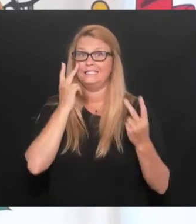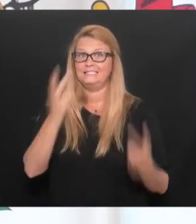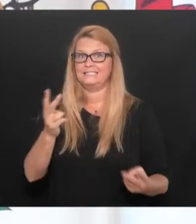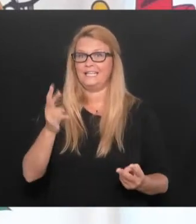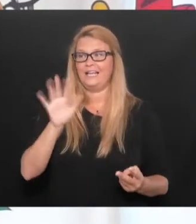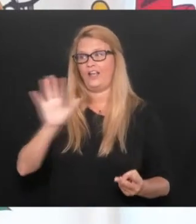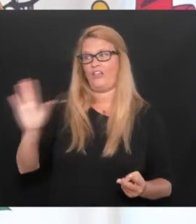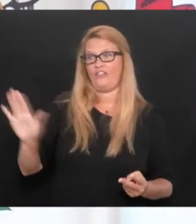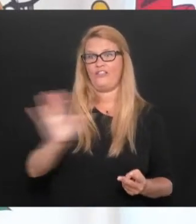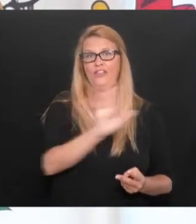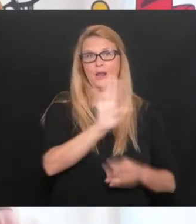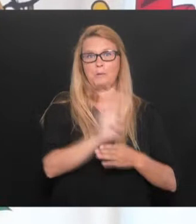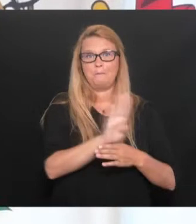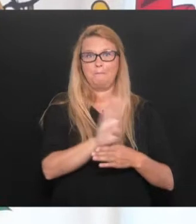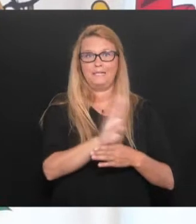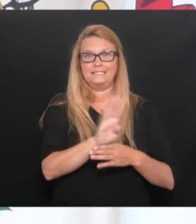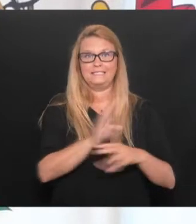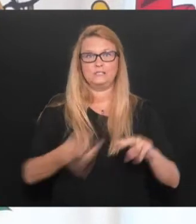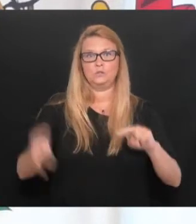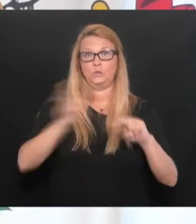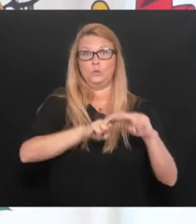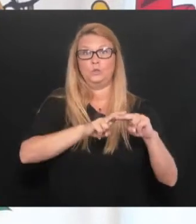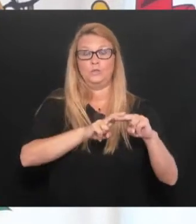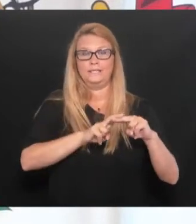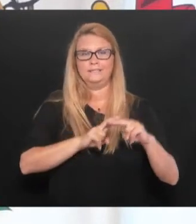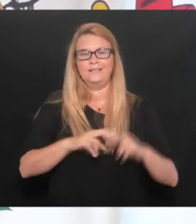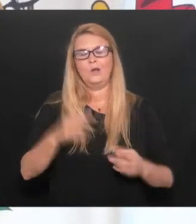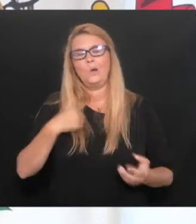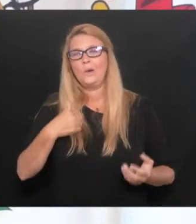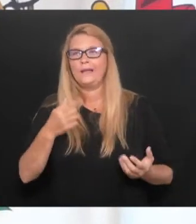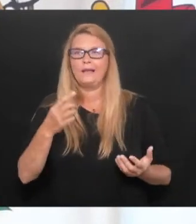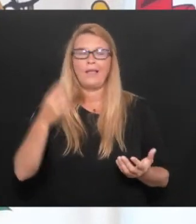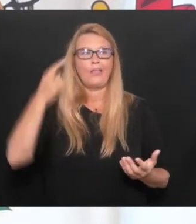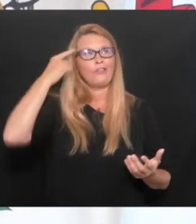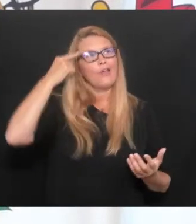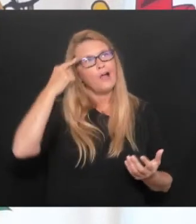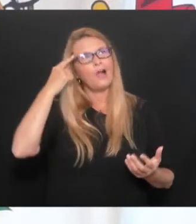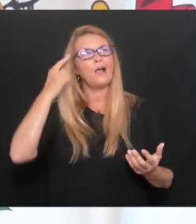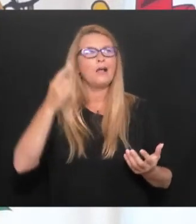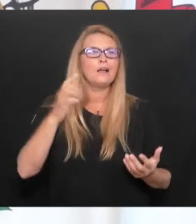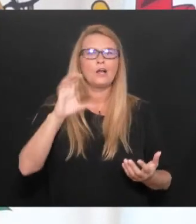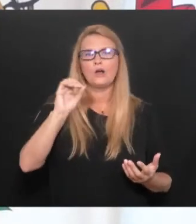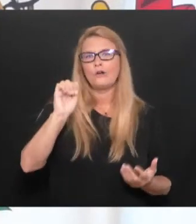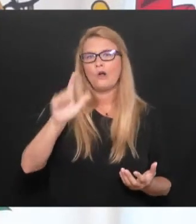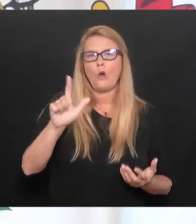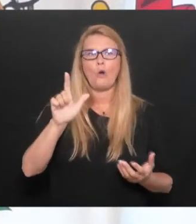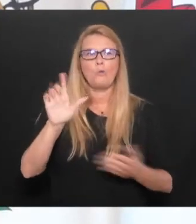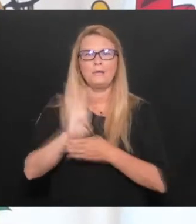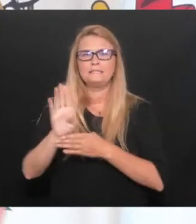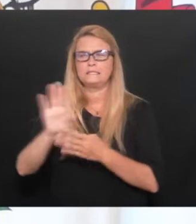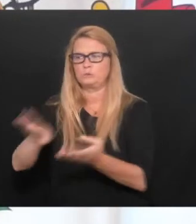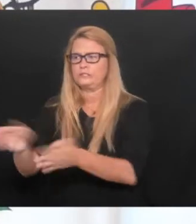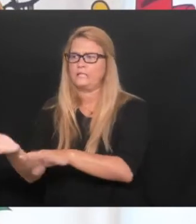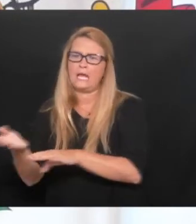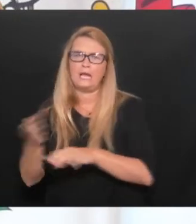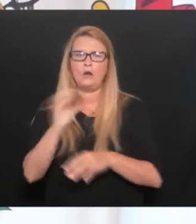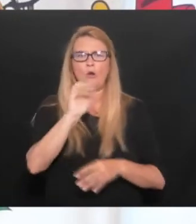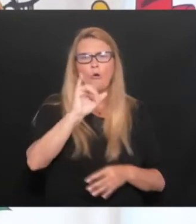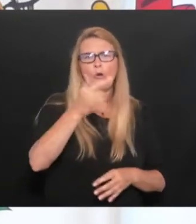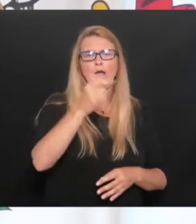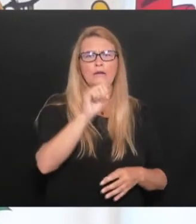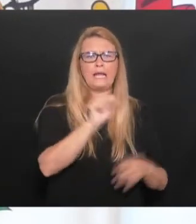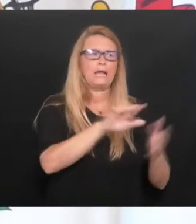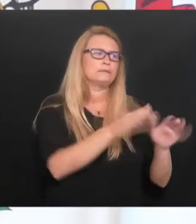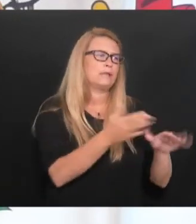on these, when everybody said, oh, coal's dead, it's never going to come back, coal's dead as it can be, and oil and gas, same